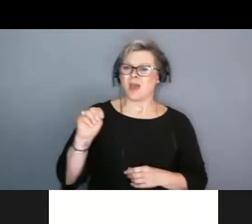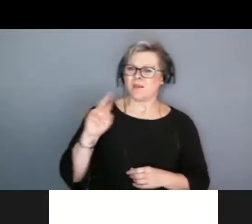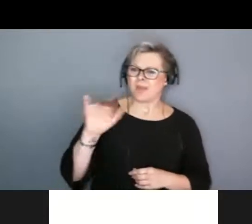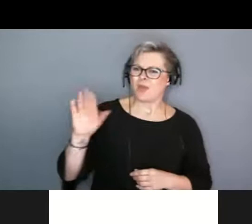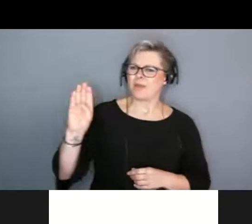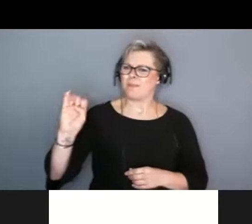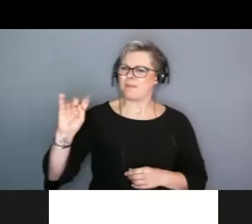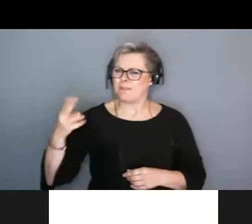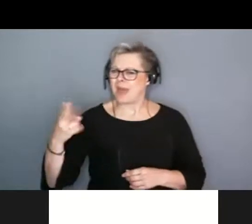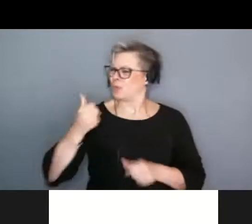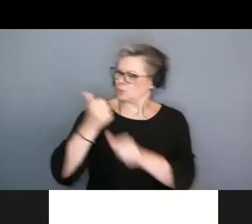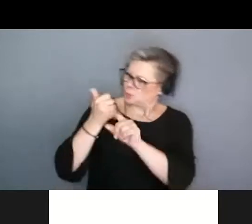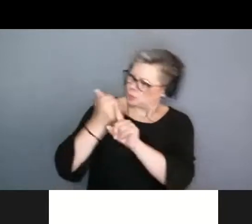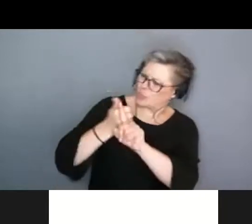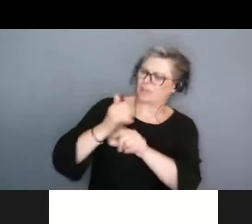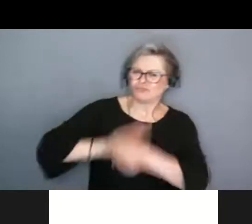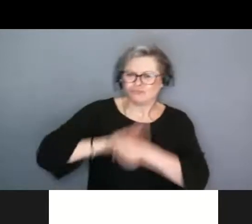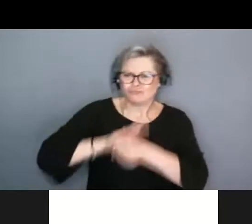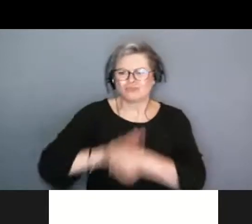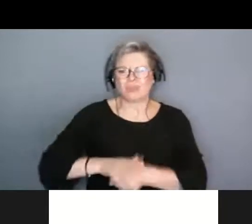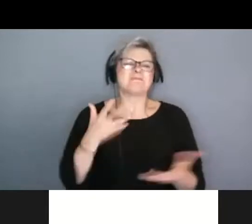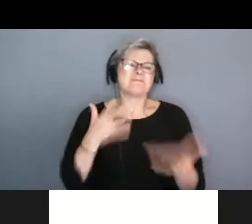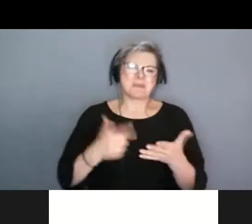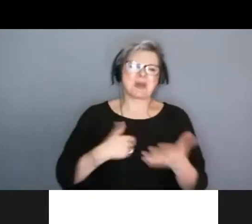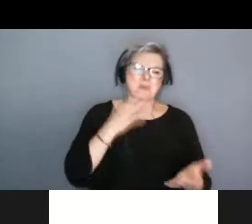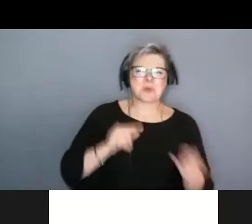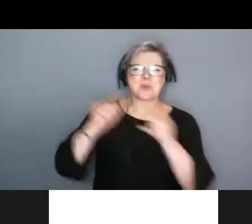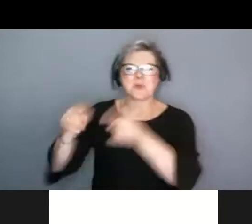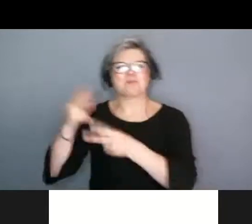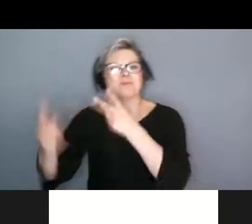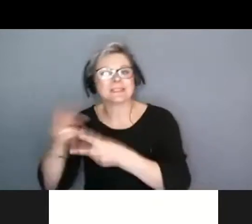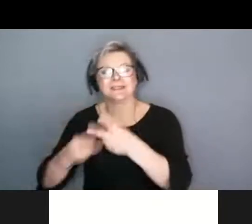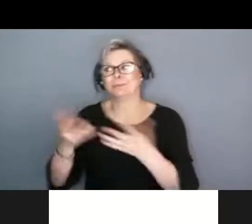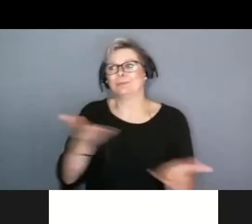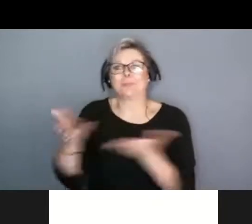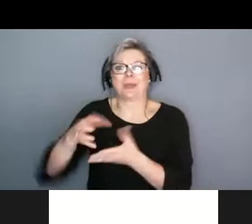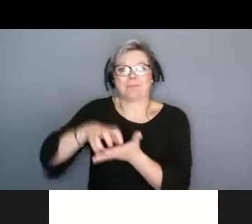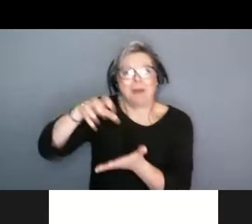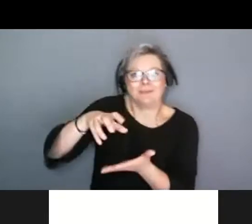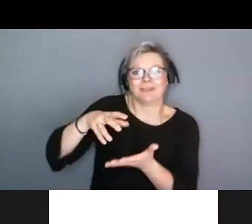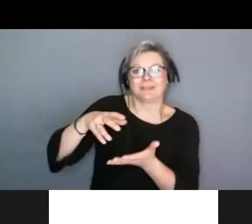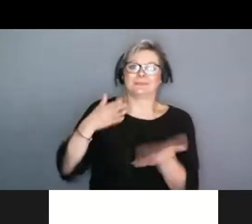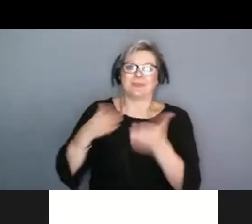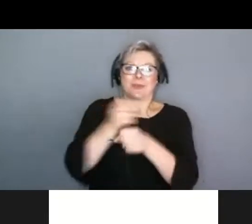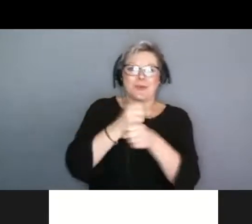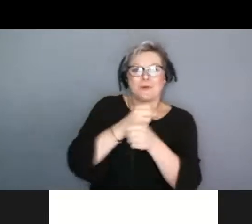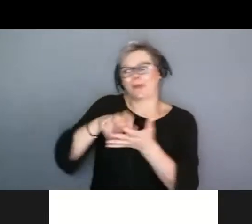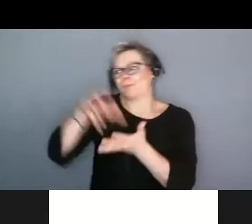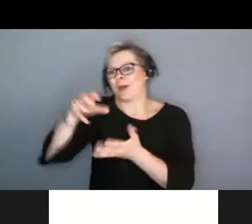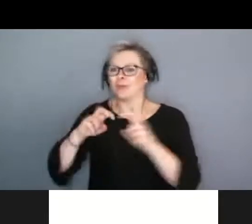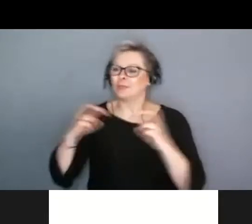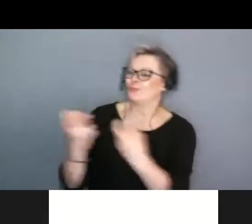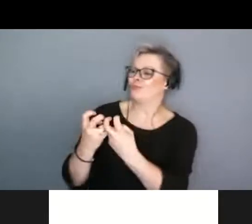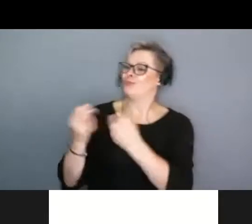stressed, and, I'd like to come over, maybe, come over with some muffins and sit down and have some coffee and muffins with Mary